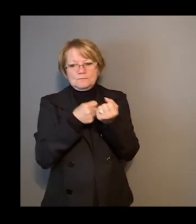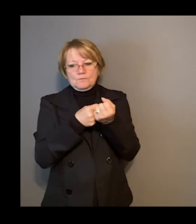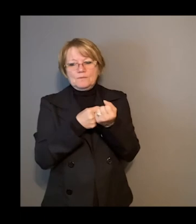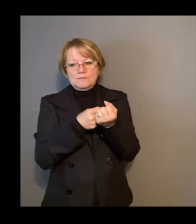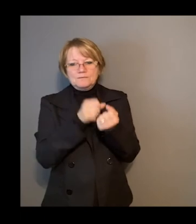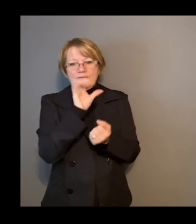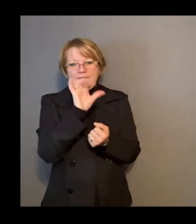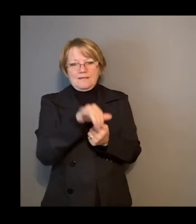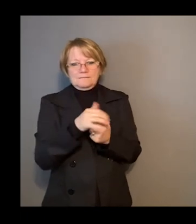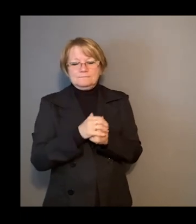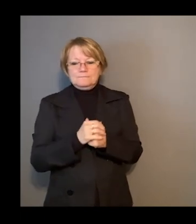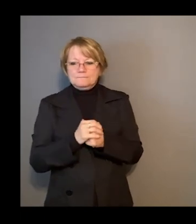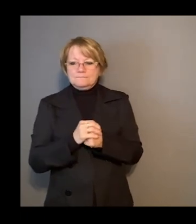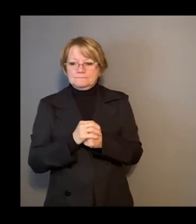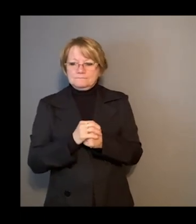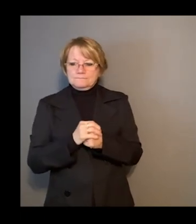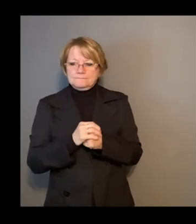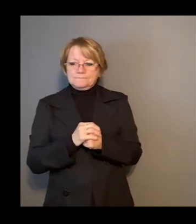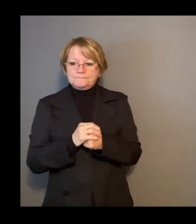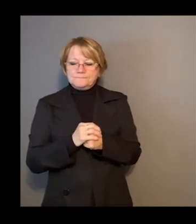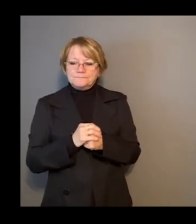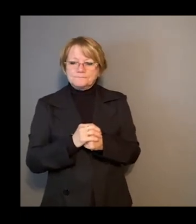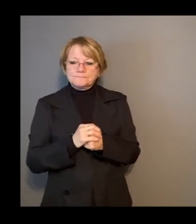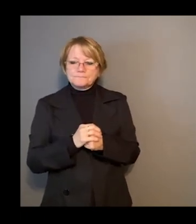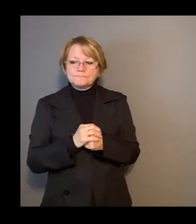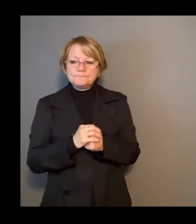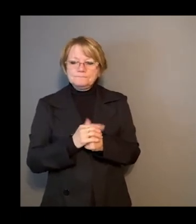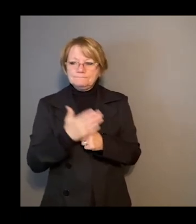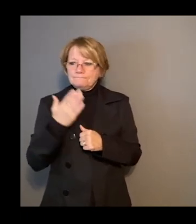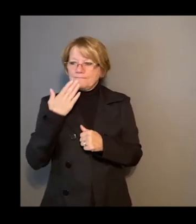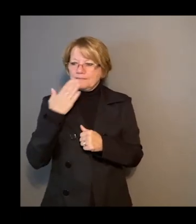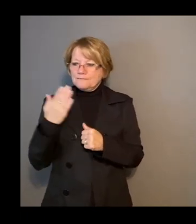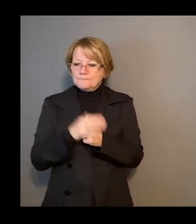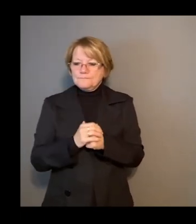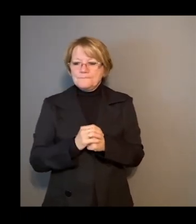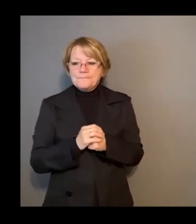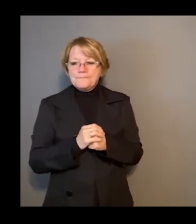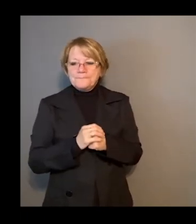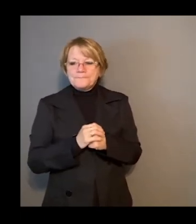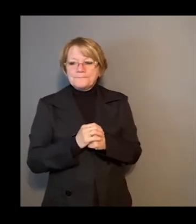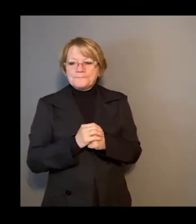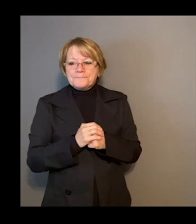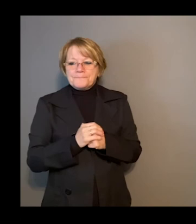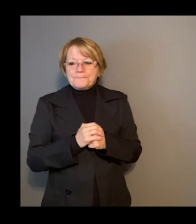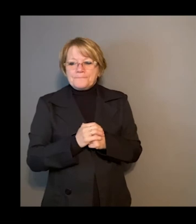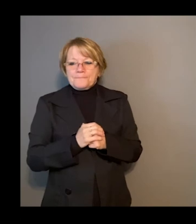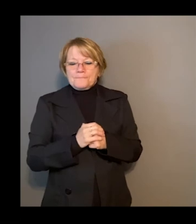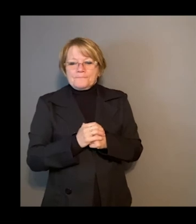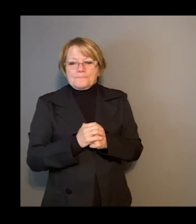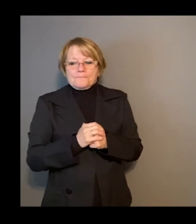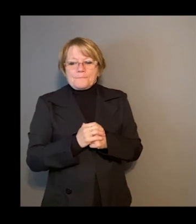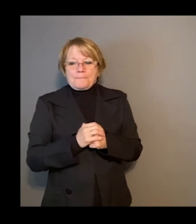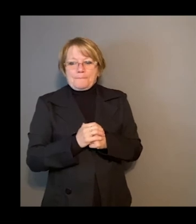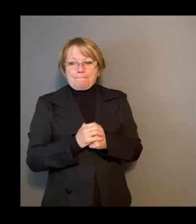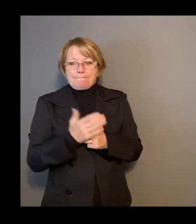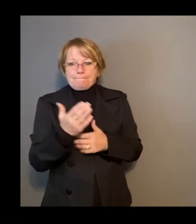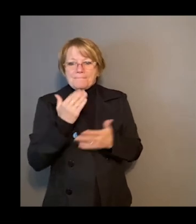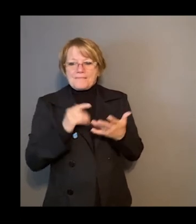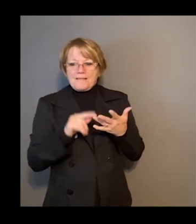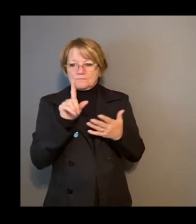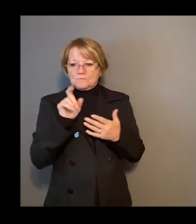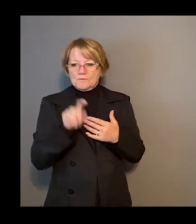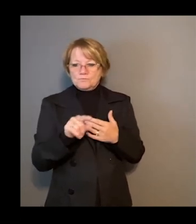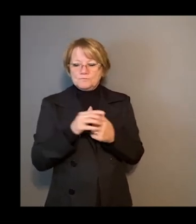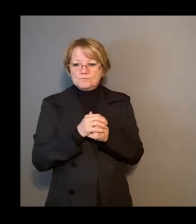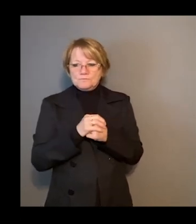Yep. Thank you. Next question here. We have you ever been unsure